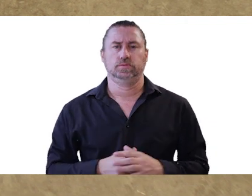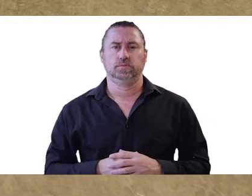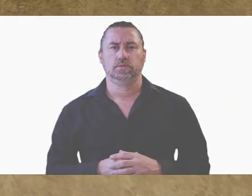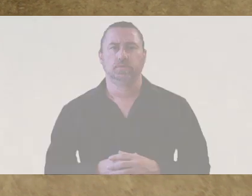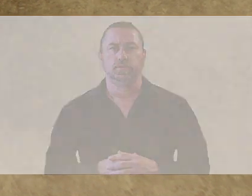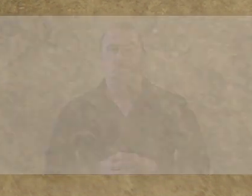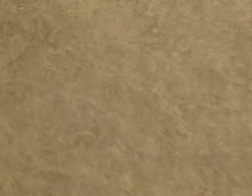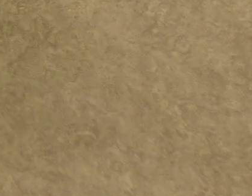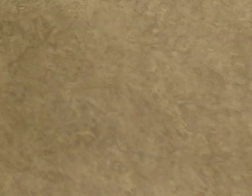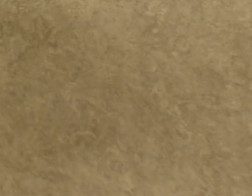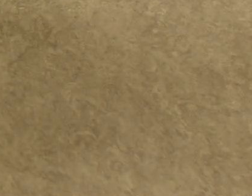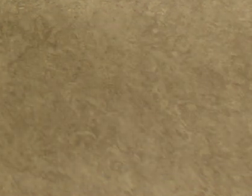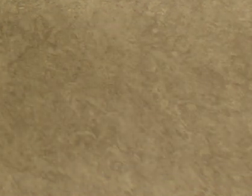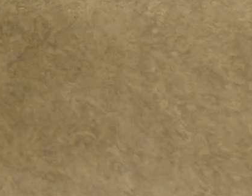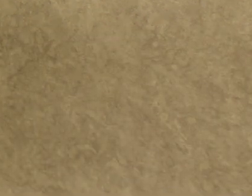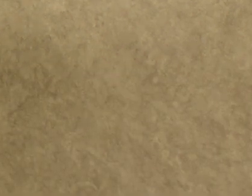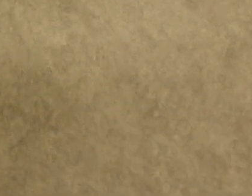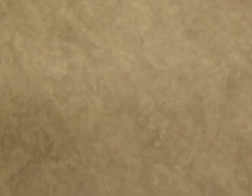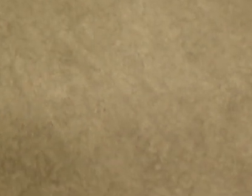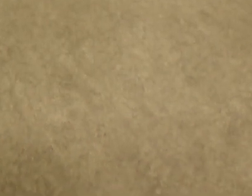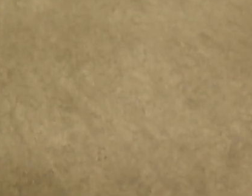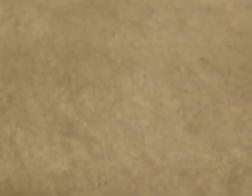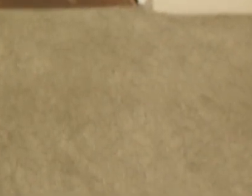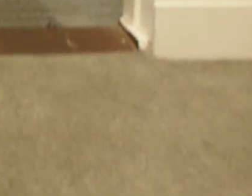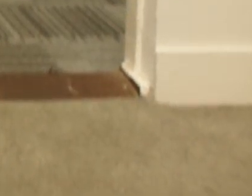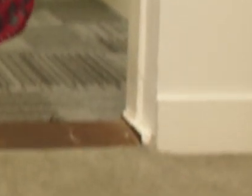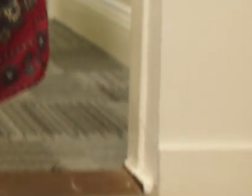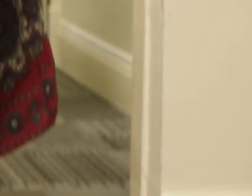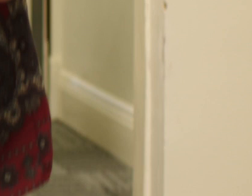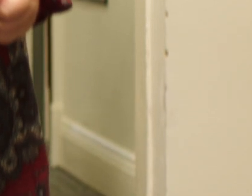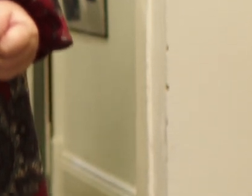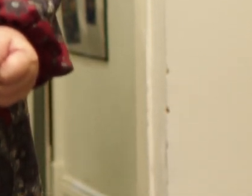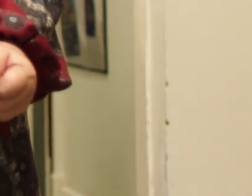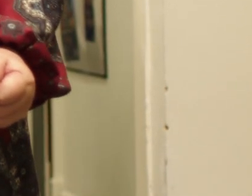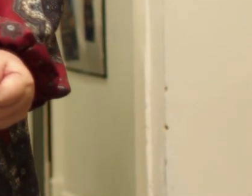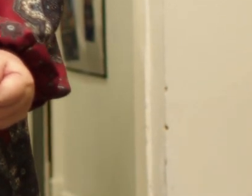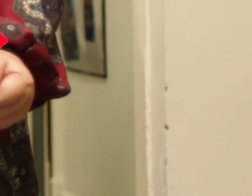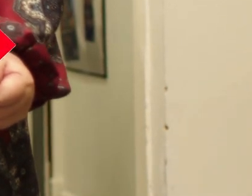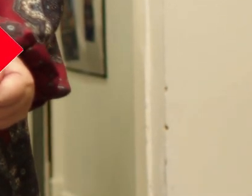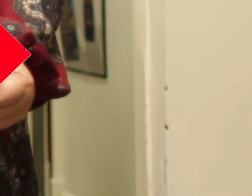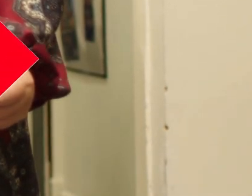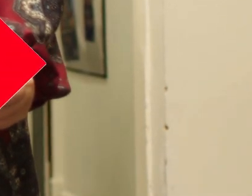Michaela bends her back, lifts a box and twists to face us. Red cross.